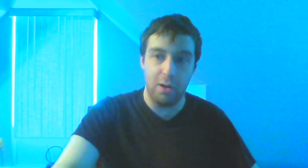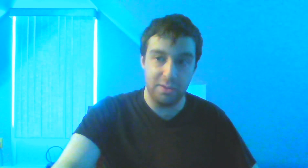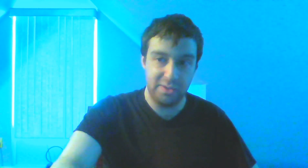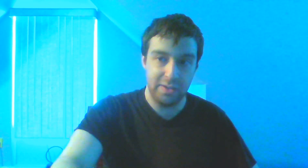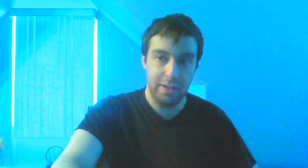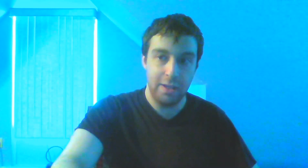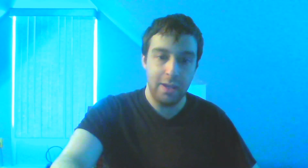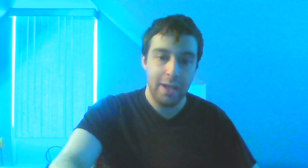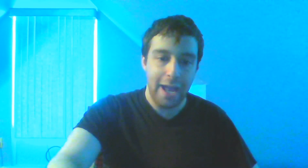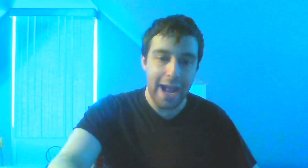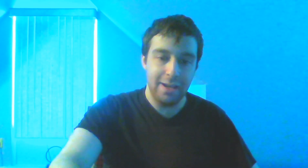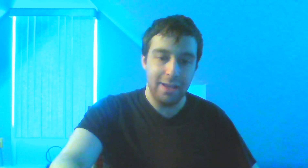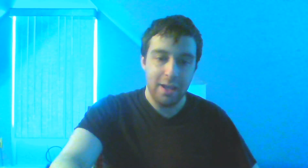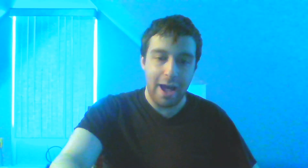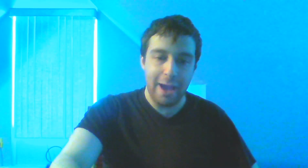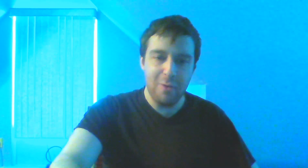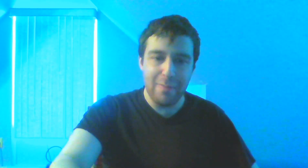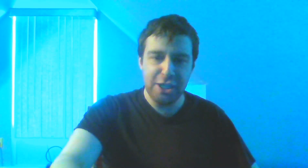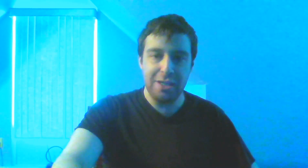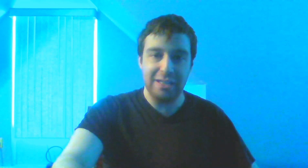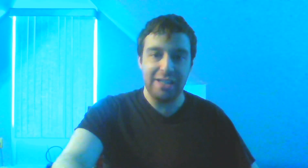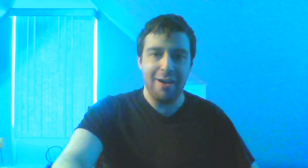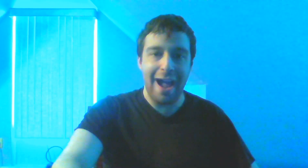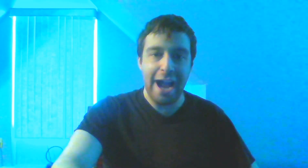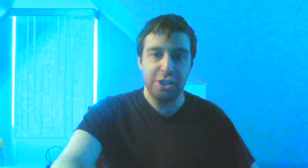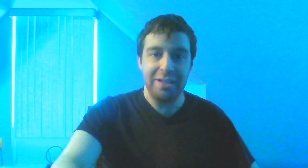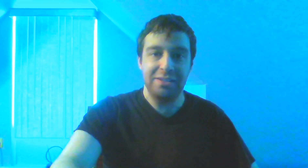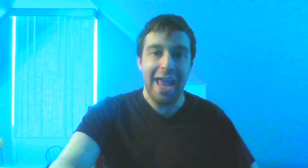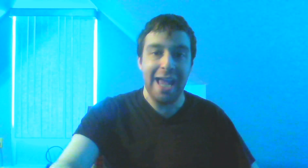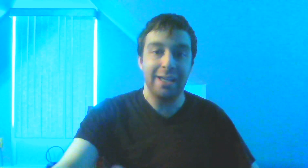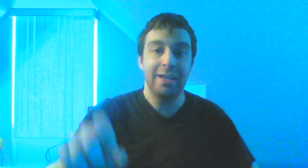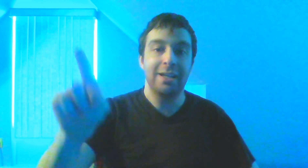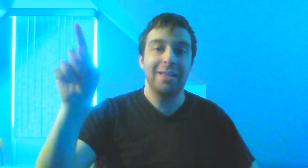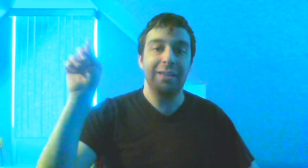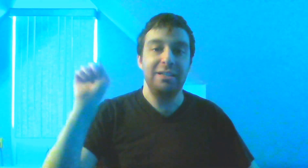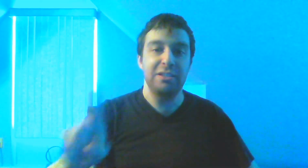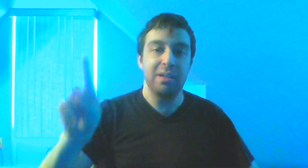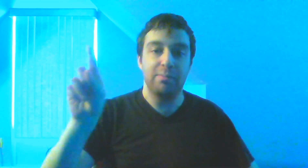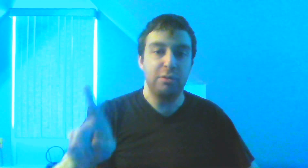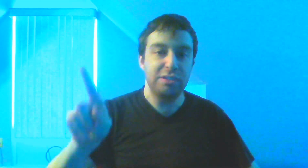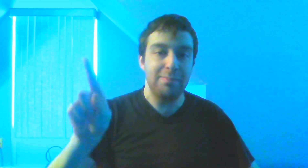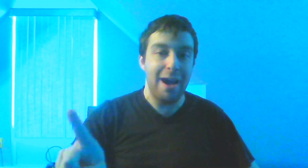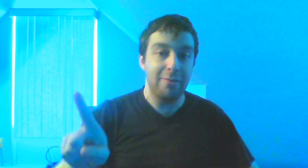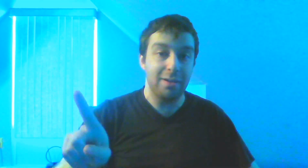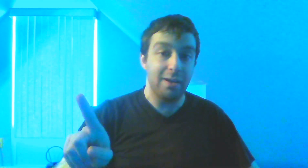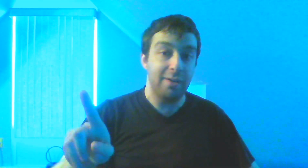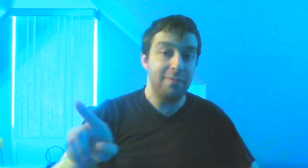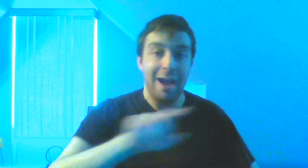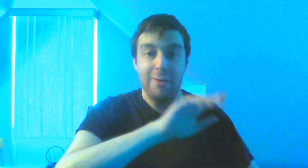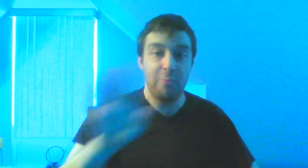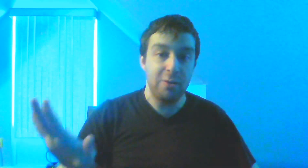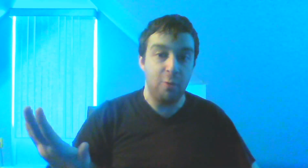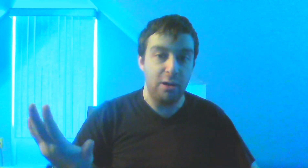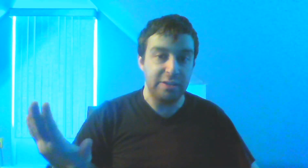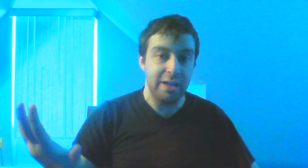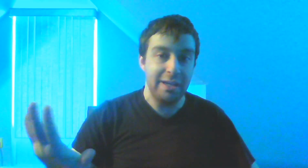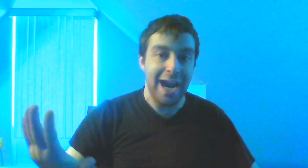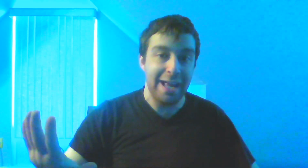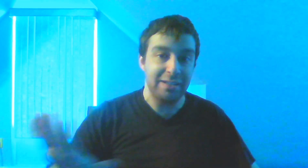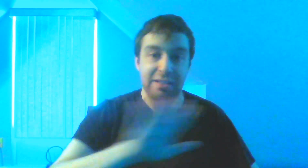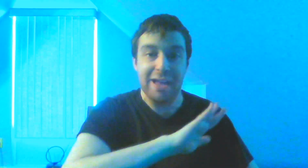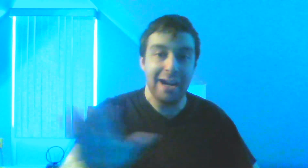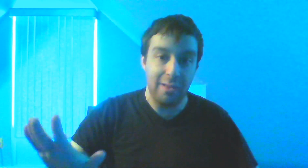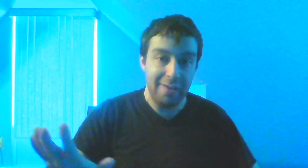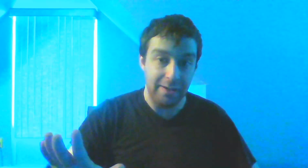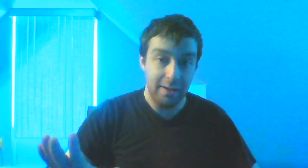911 calls. And I will mention this. They are actually saying that this is the most amount of 911 calls they're